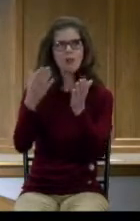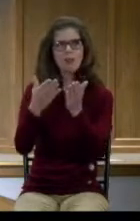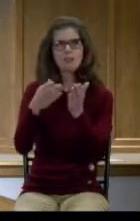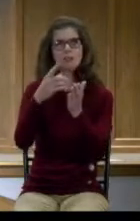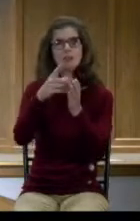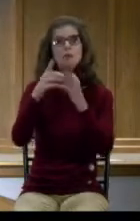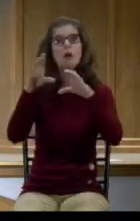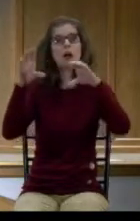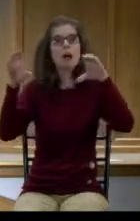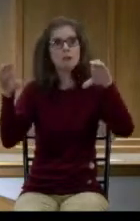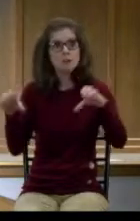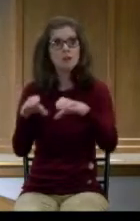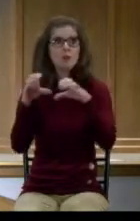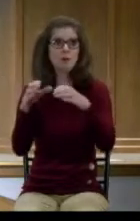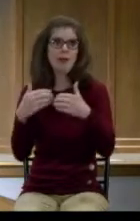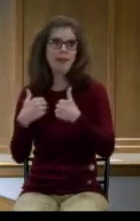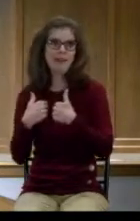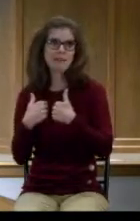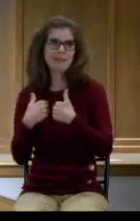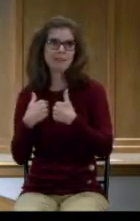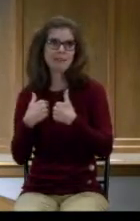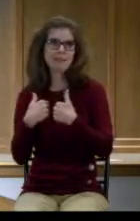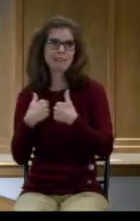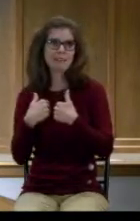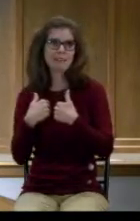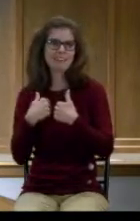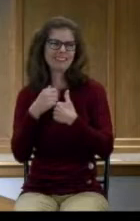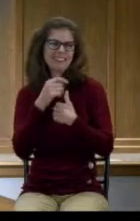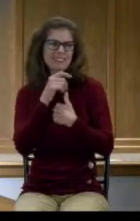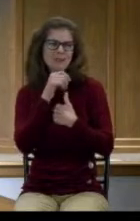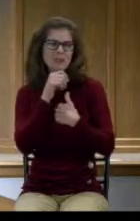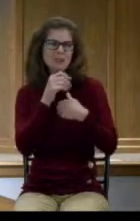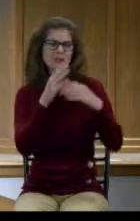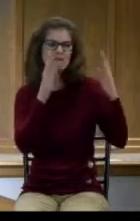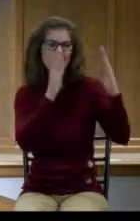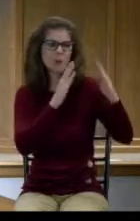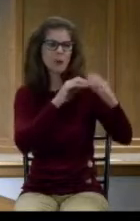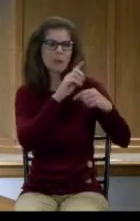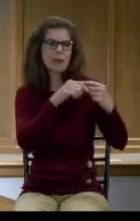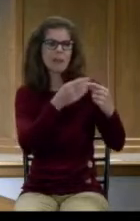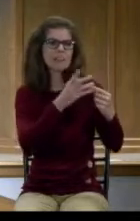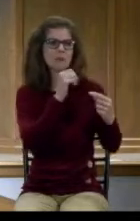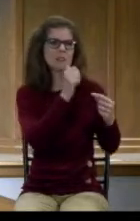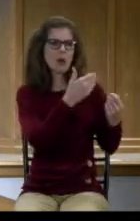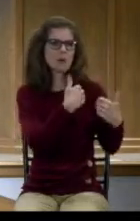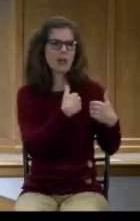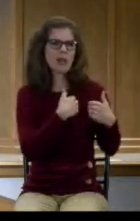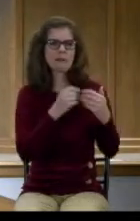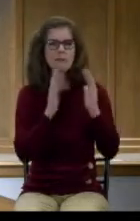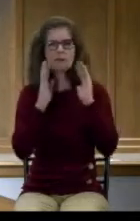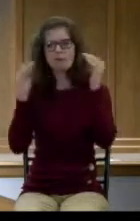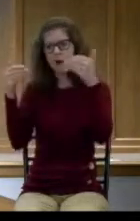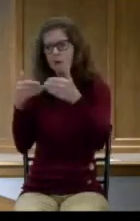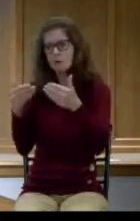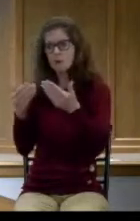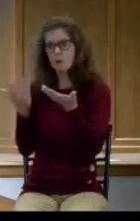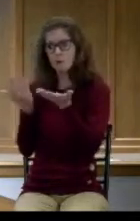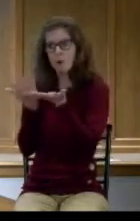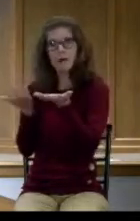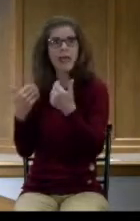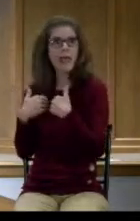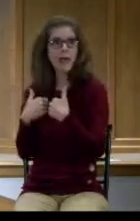not and what you don't have and the money you don't have and the job you don't have, focus on right on where you are. So even if you're stuck at